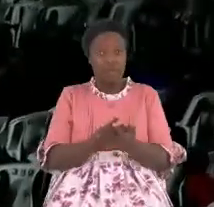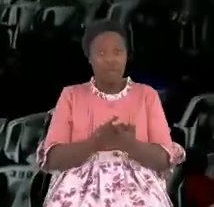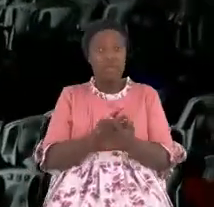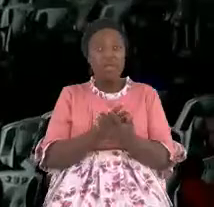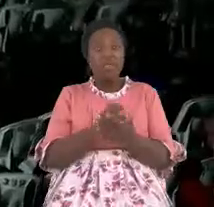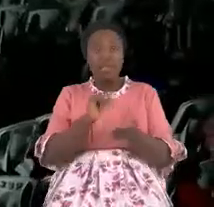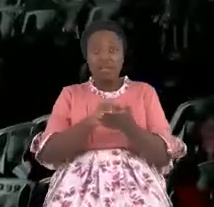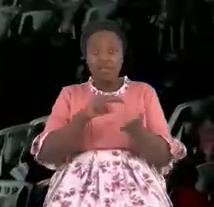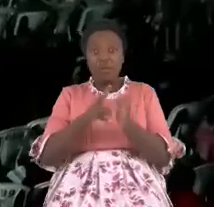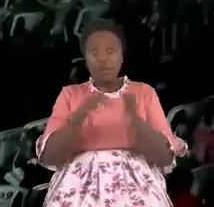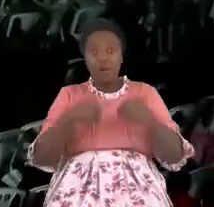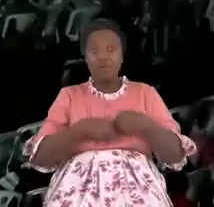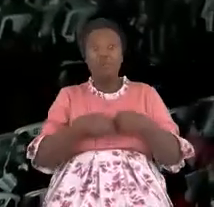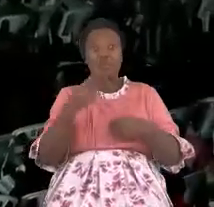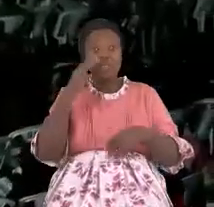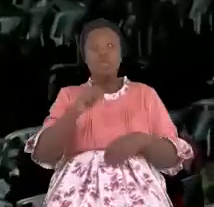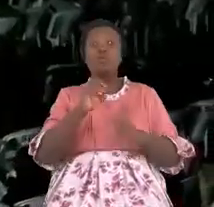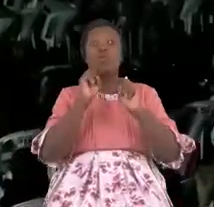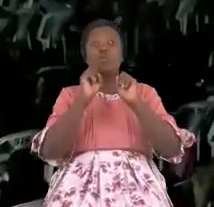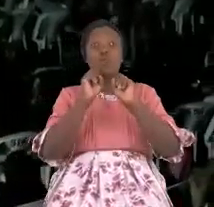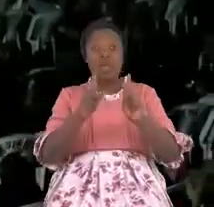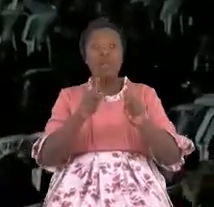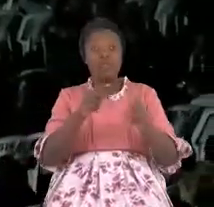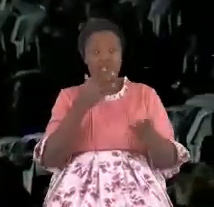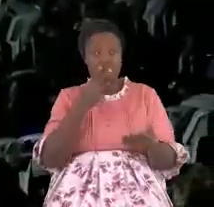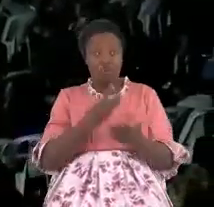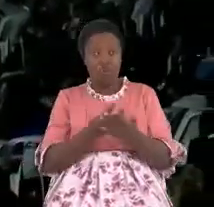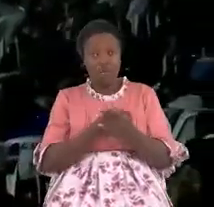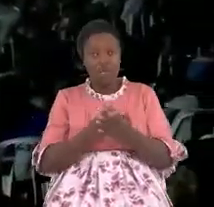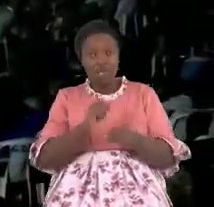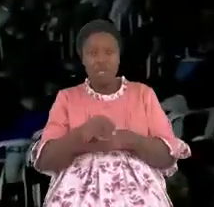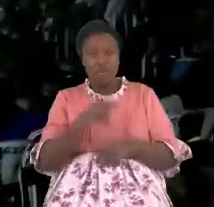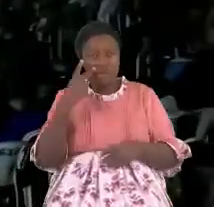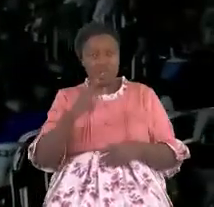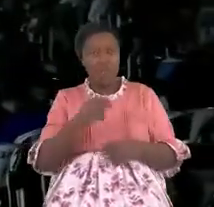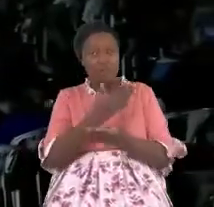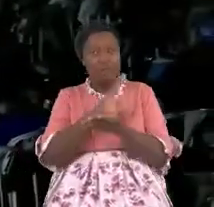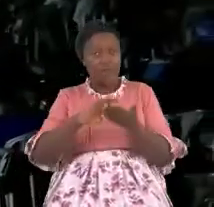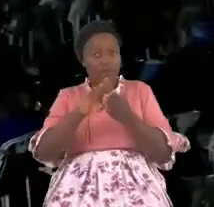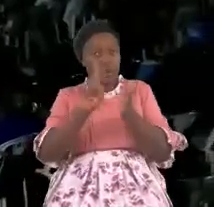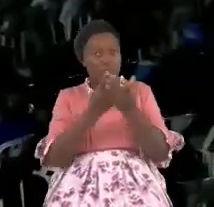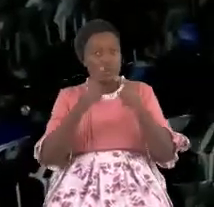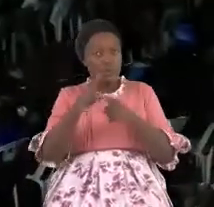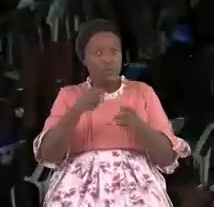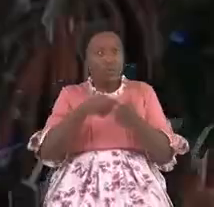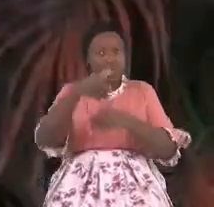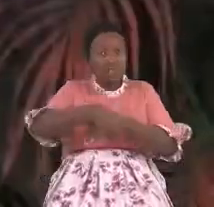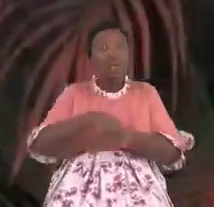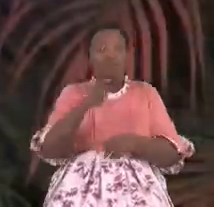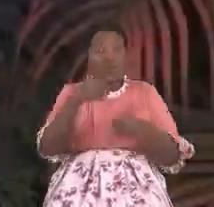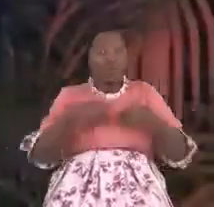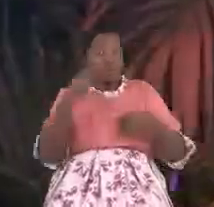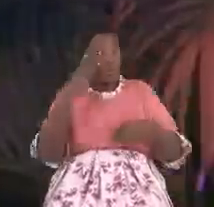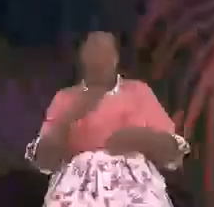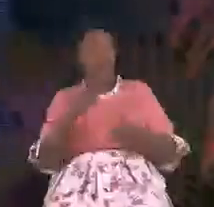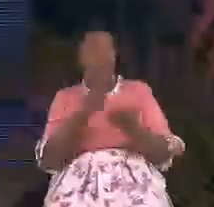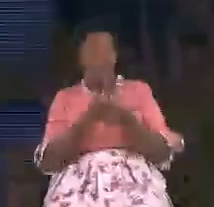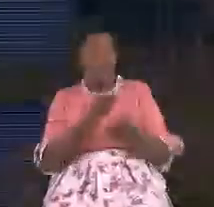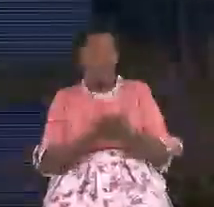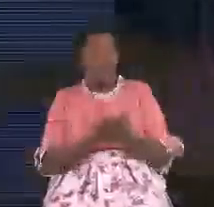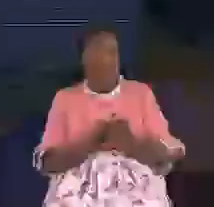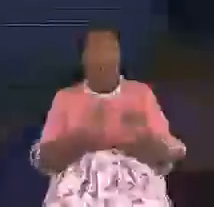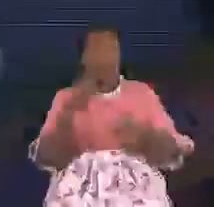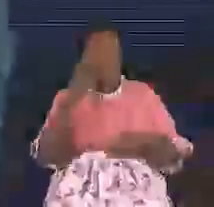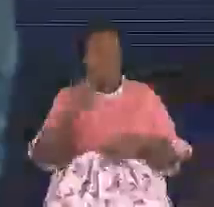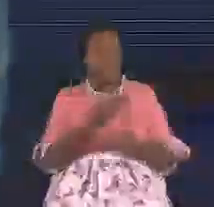you see forgiveness coming to you tonight, thou hast seen well. If you see salvation coming to